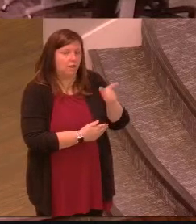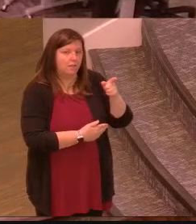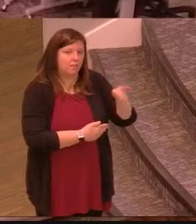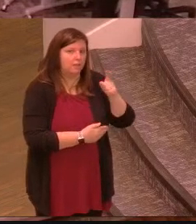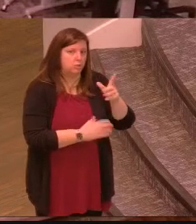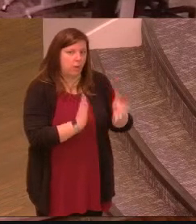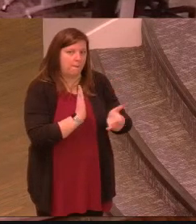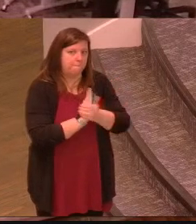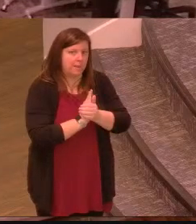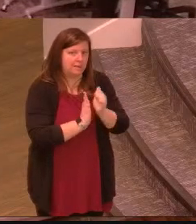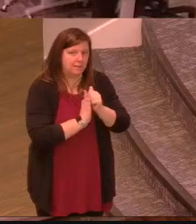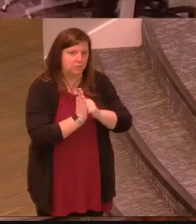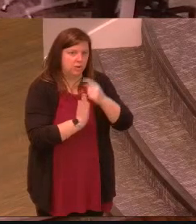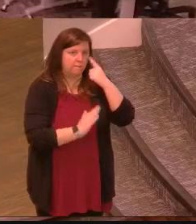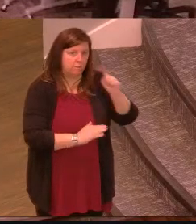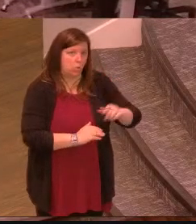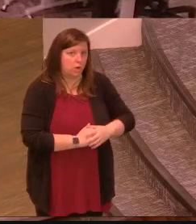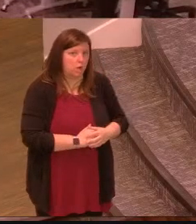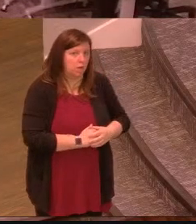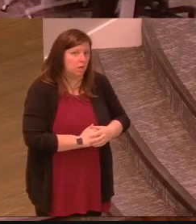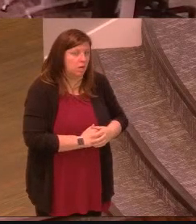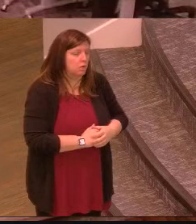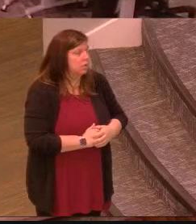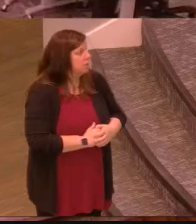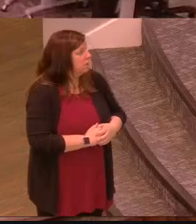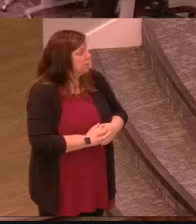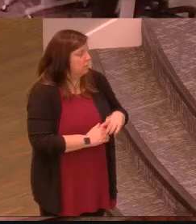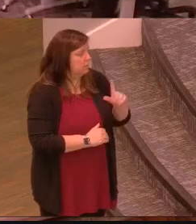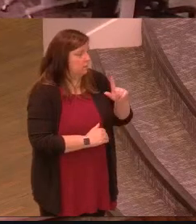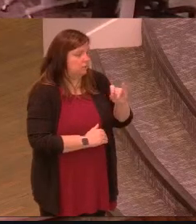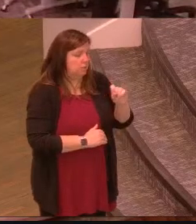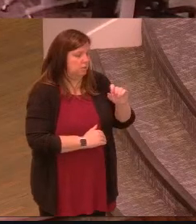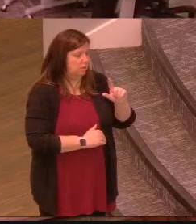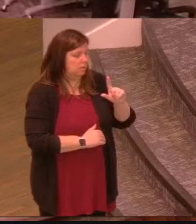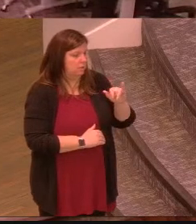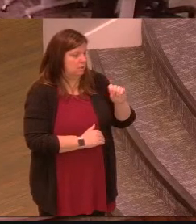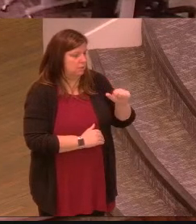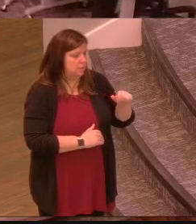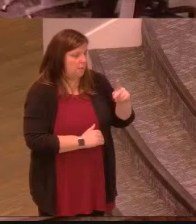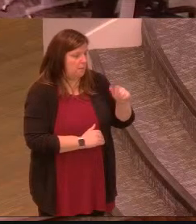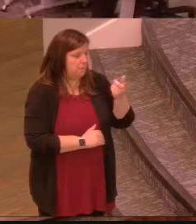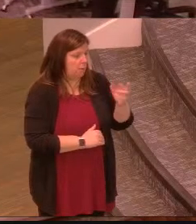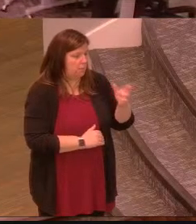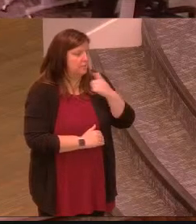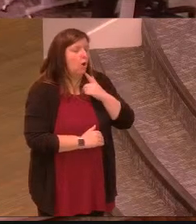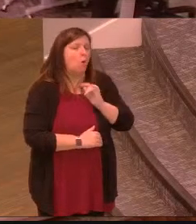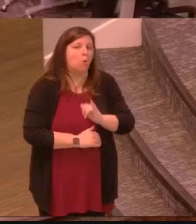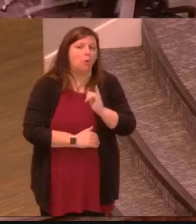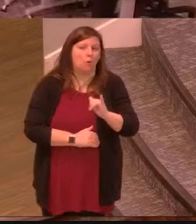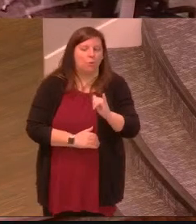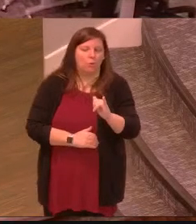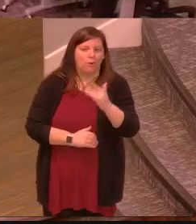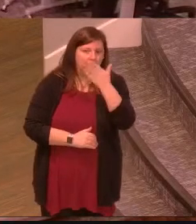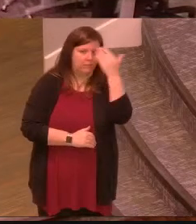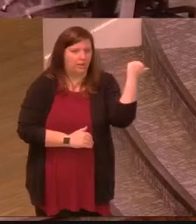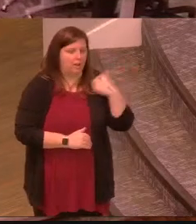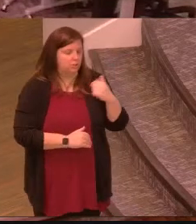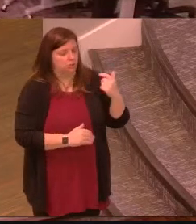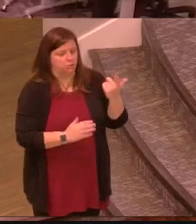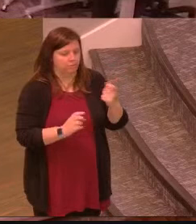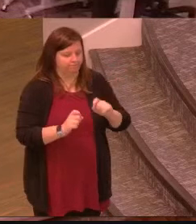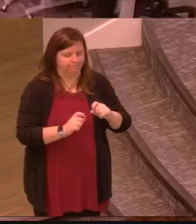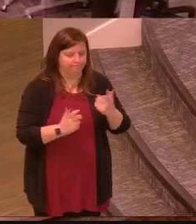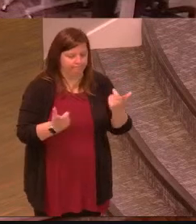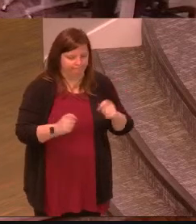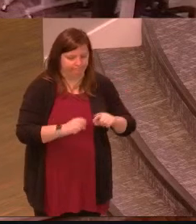the agenda for. We added that item. Oh, right, I didn't Personnel. reload my agenda. Okay, I'm sorry about